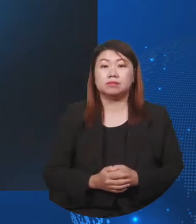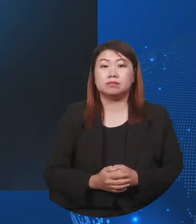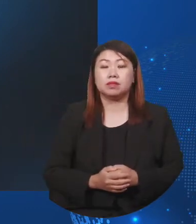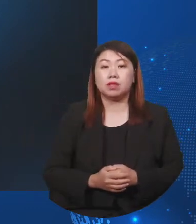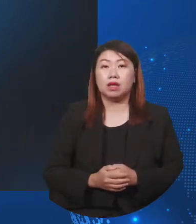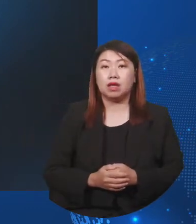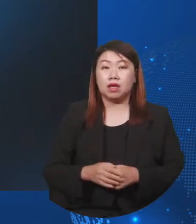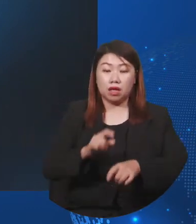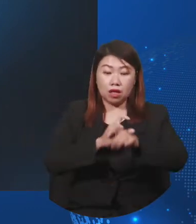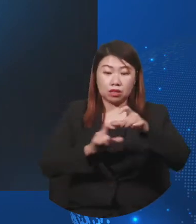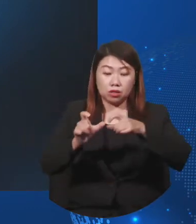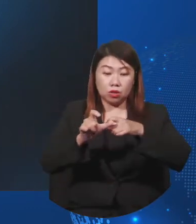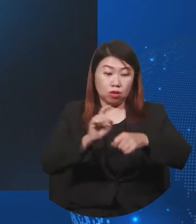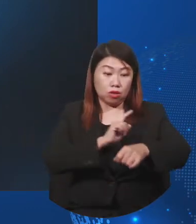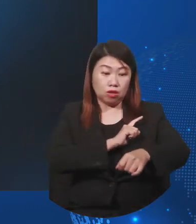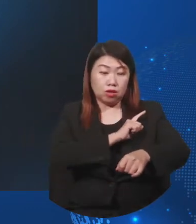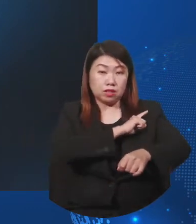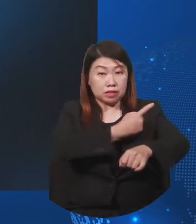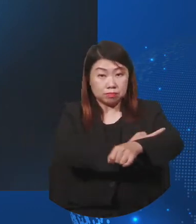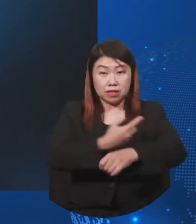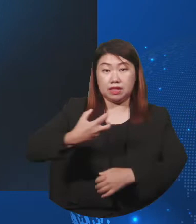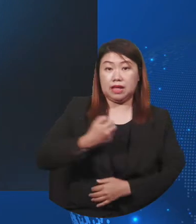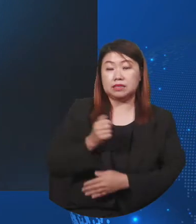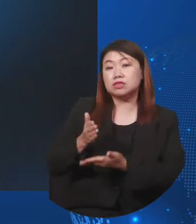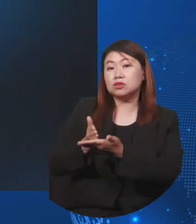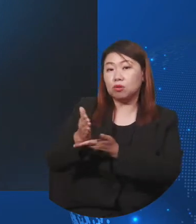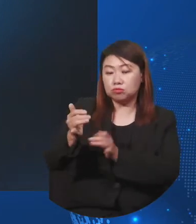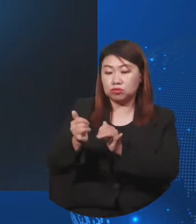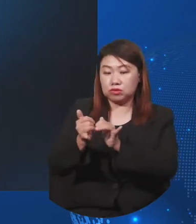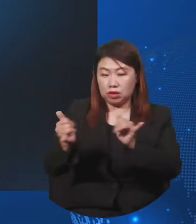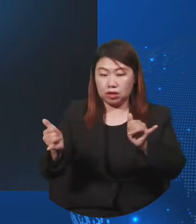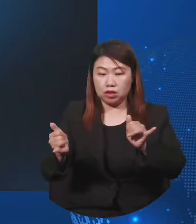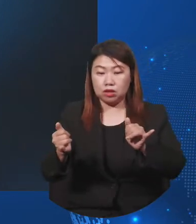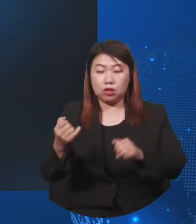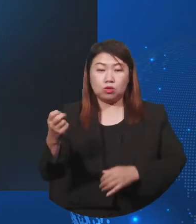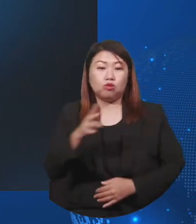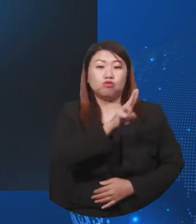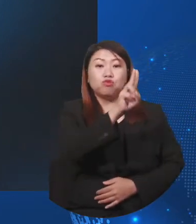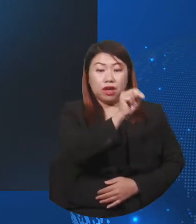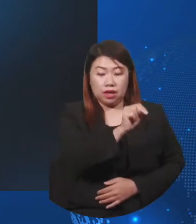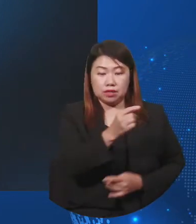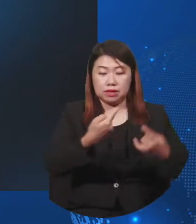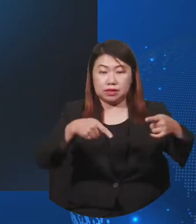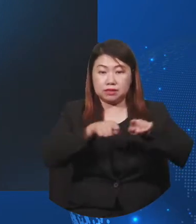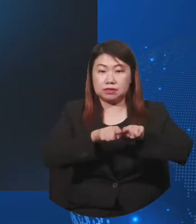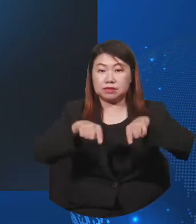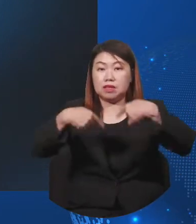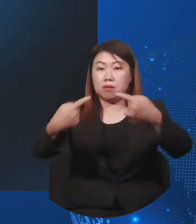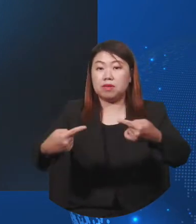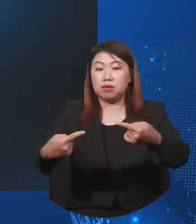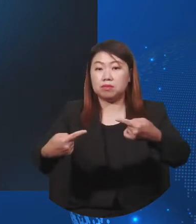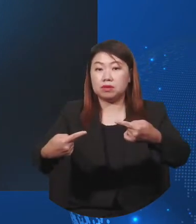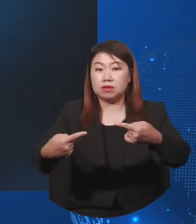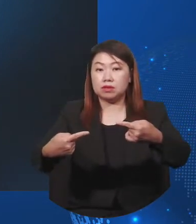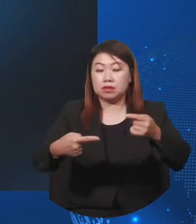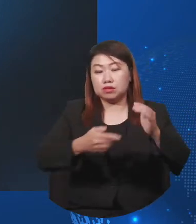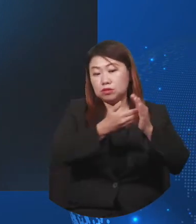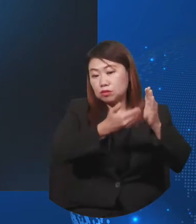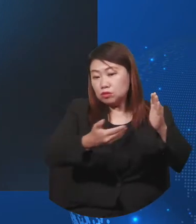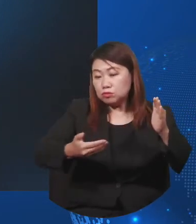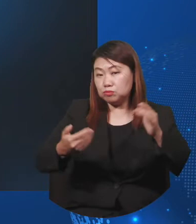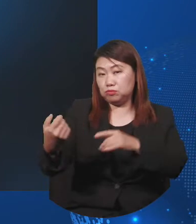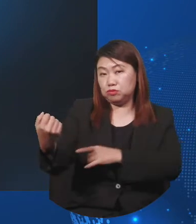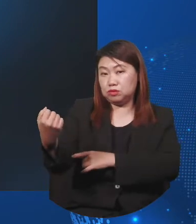institutions and specialized UN agencies to strengthen access to water, food, and energy for vulnerable communities in